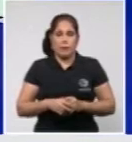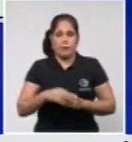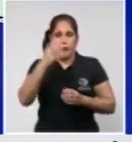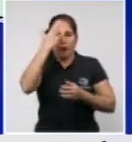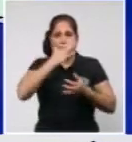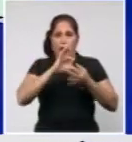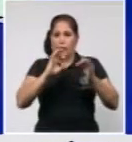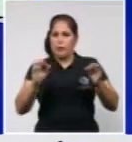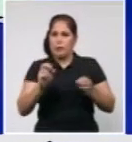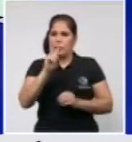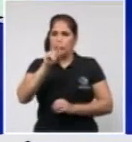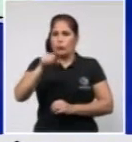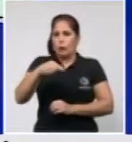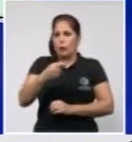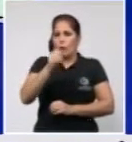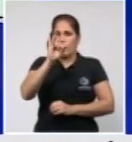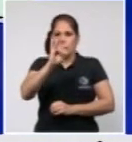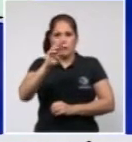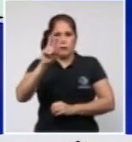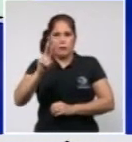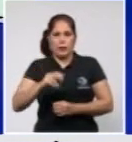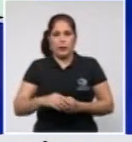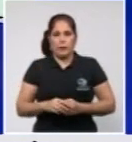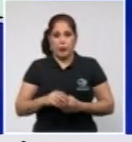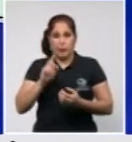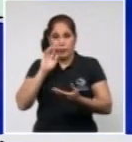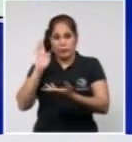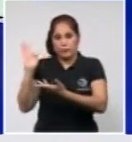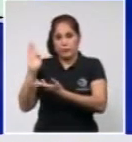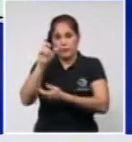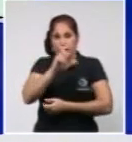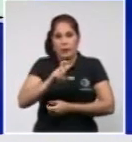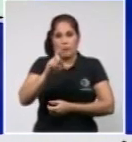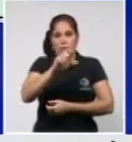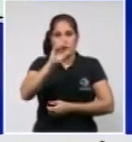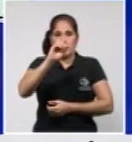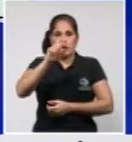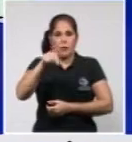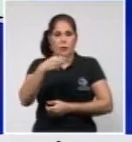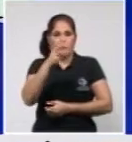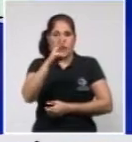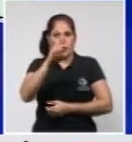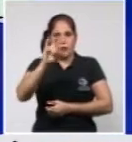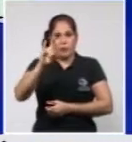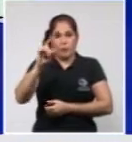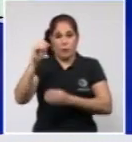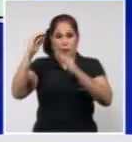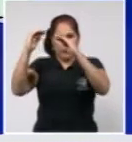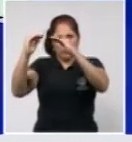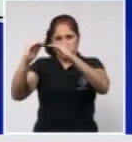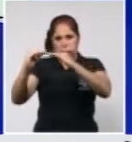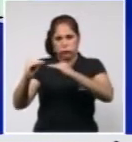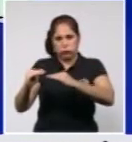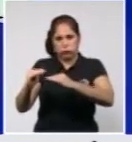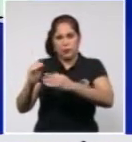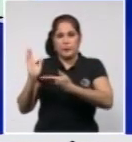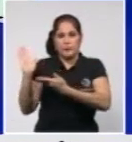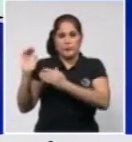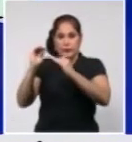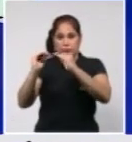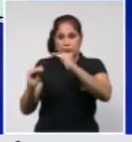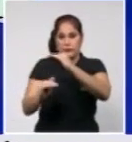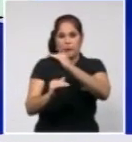Holguín with 0.20. Cuba's rate therefore stands at 7.02